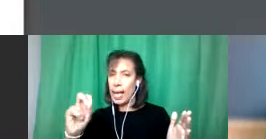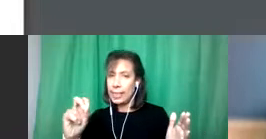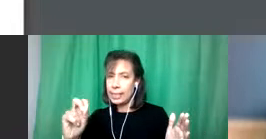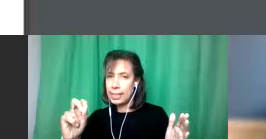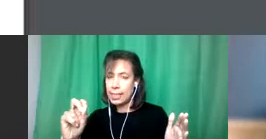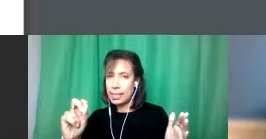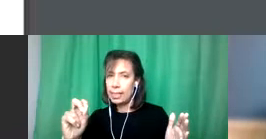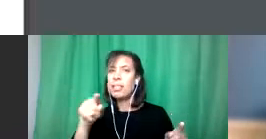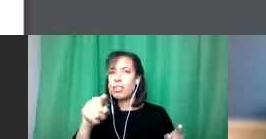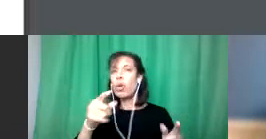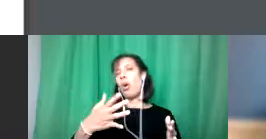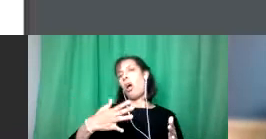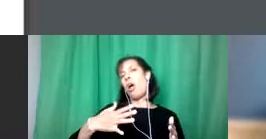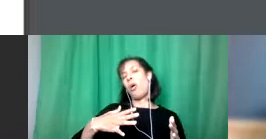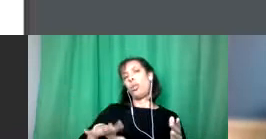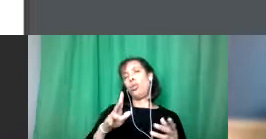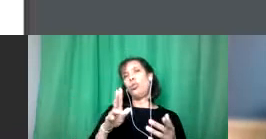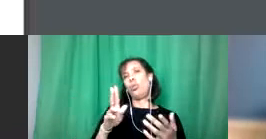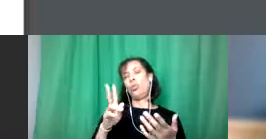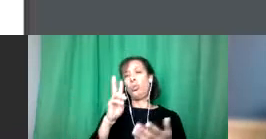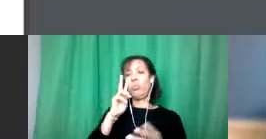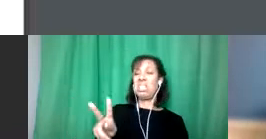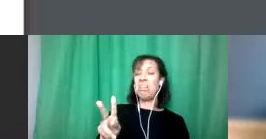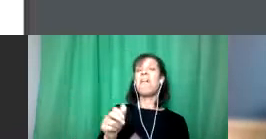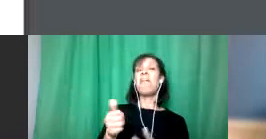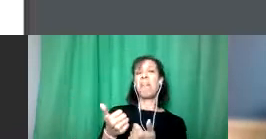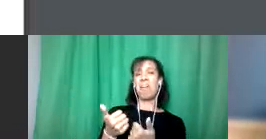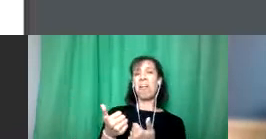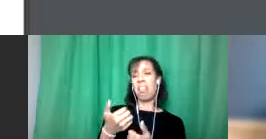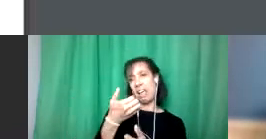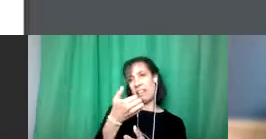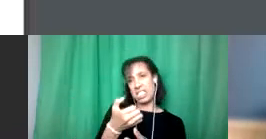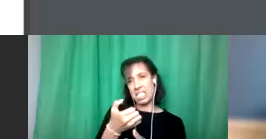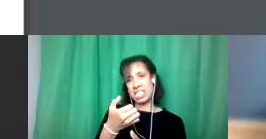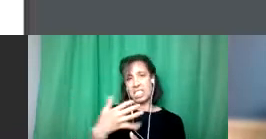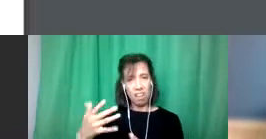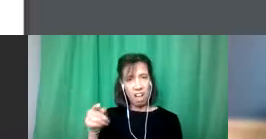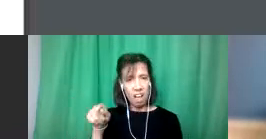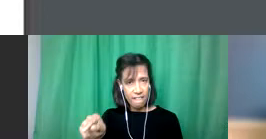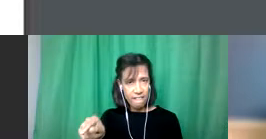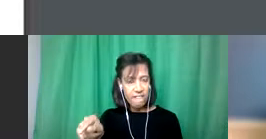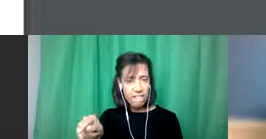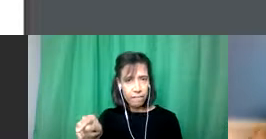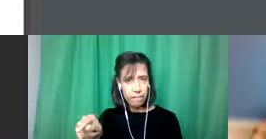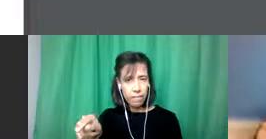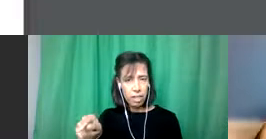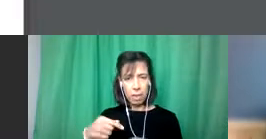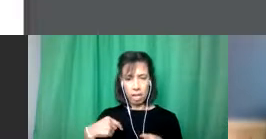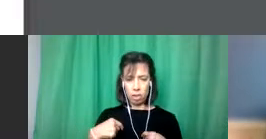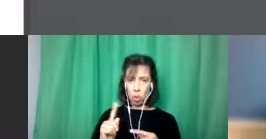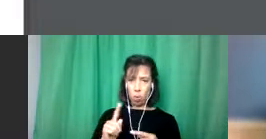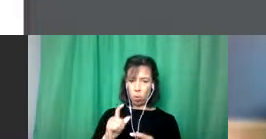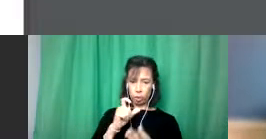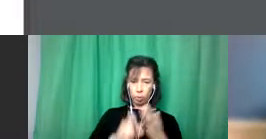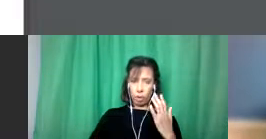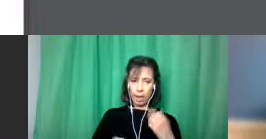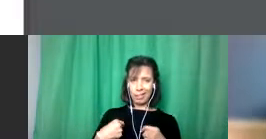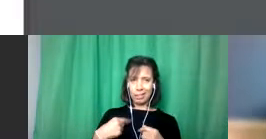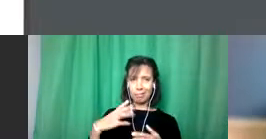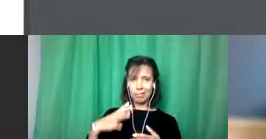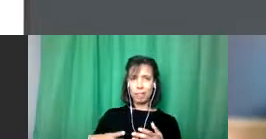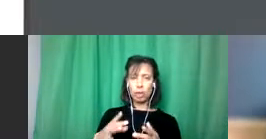that's got 65. What do I need to do in order to get a 65, and thinking about what